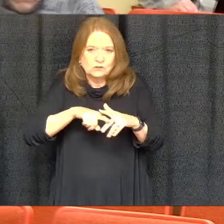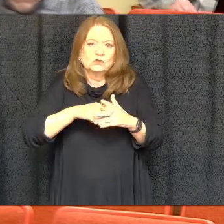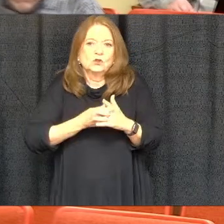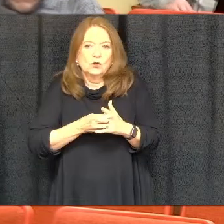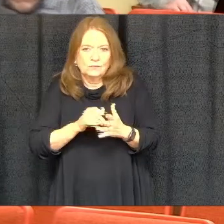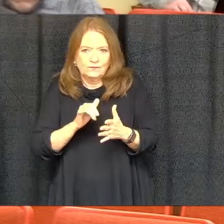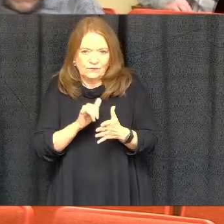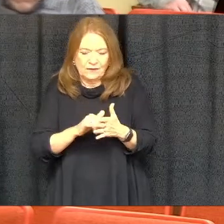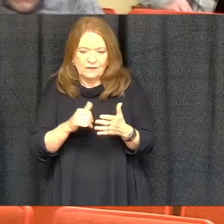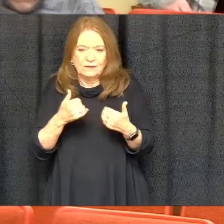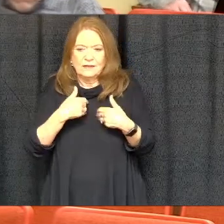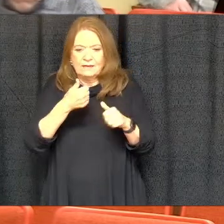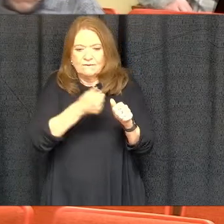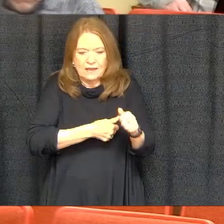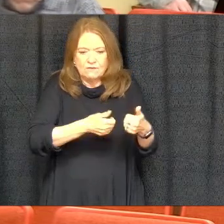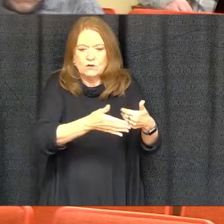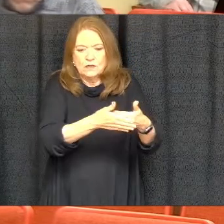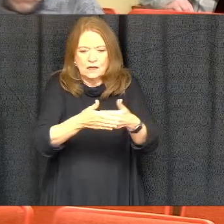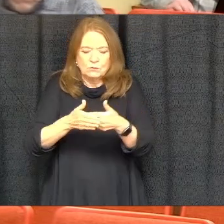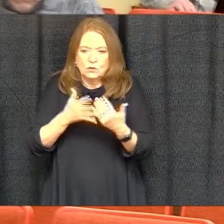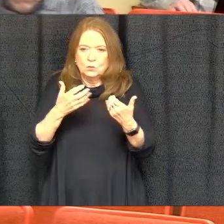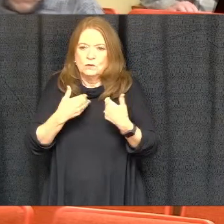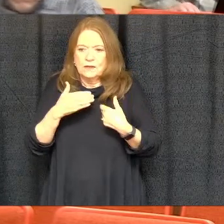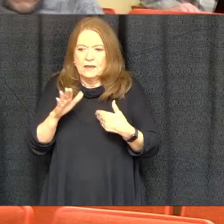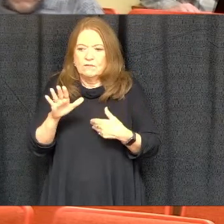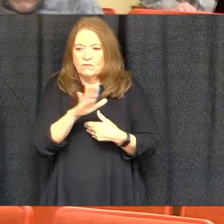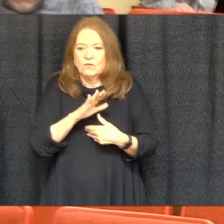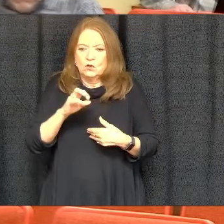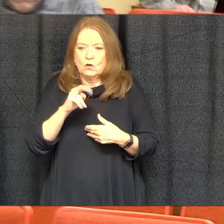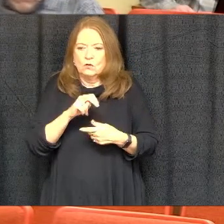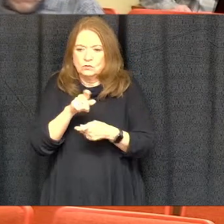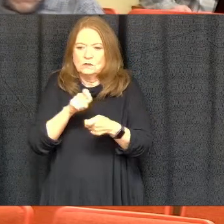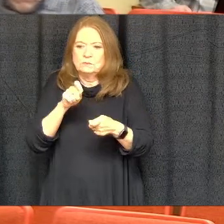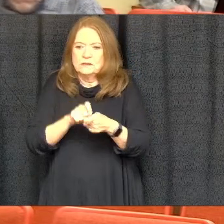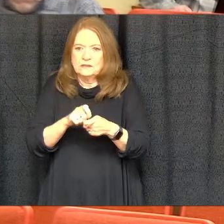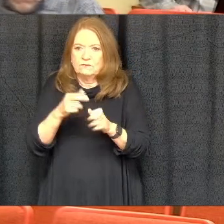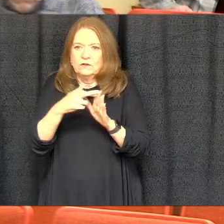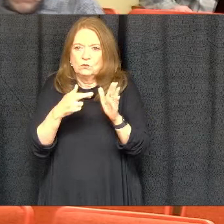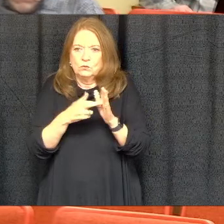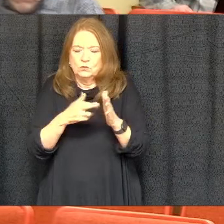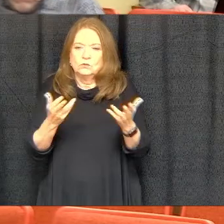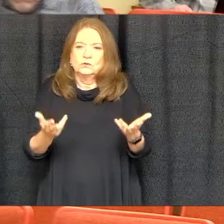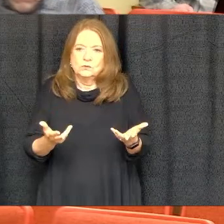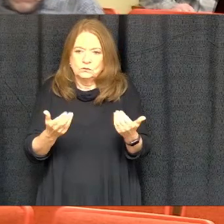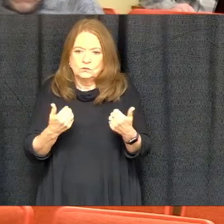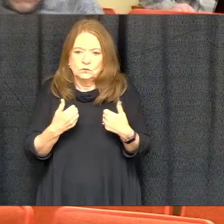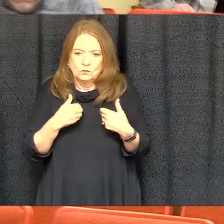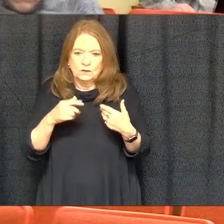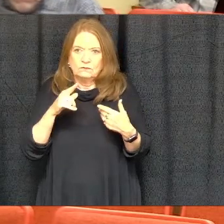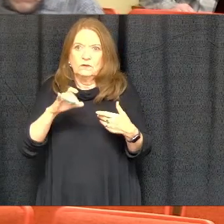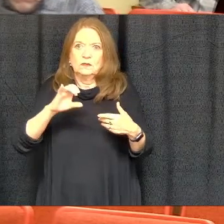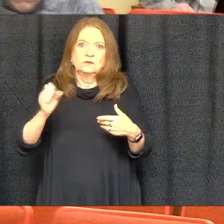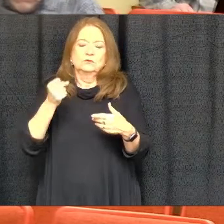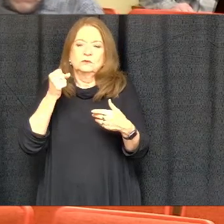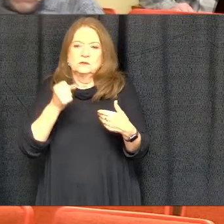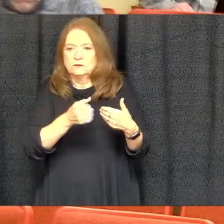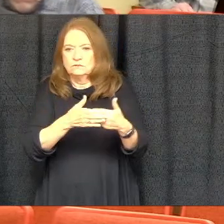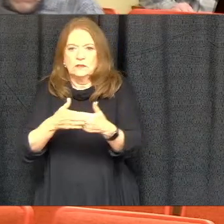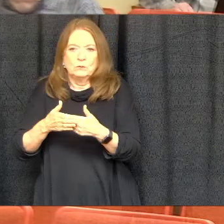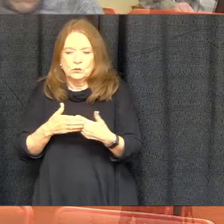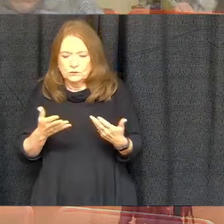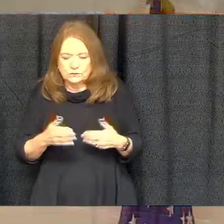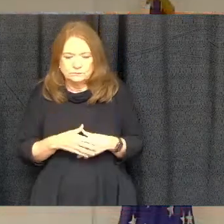to have every neighborhood have their own specific set of rules throughout the city. We have hundreds of neighborhoods. Thank you. Thank